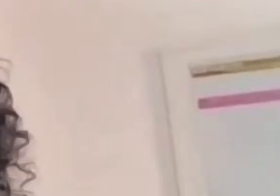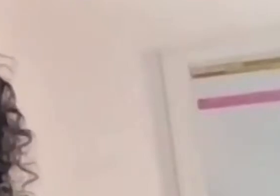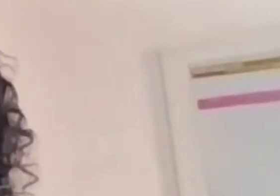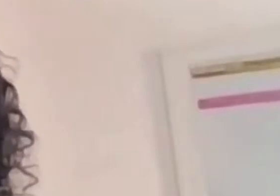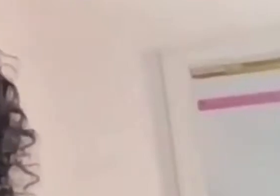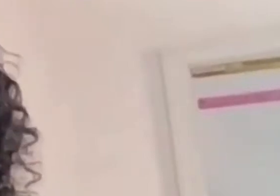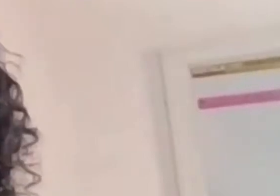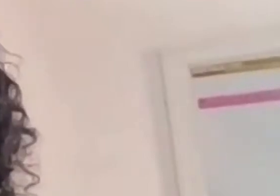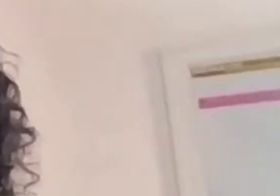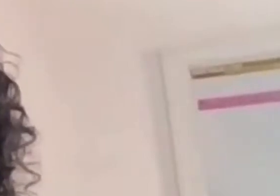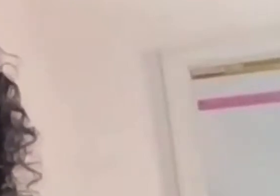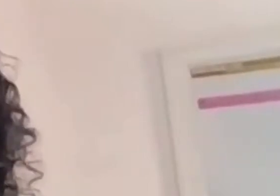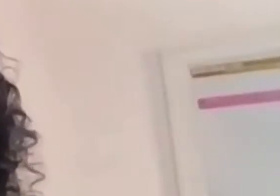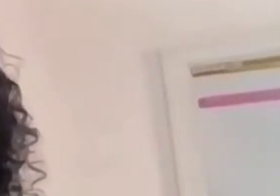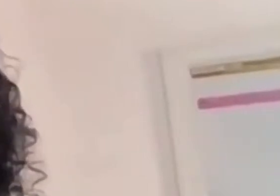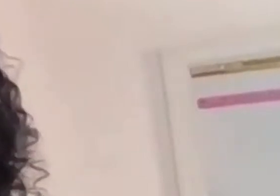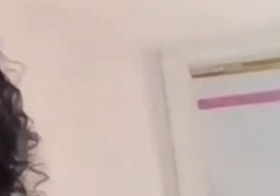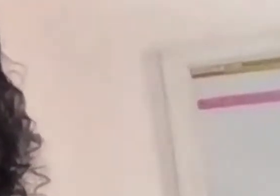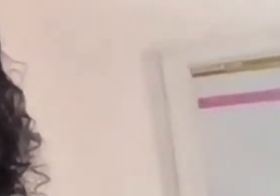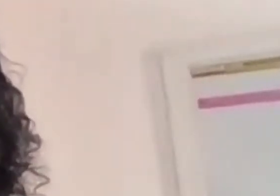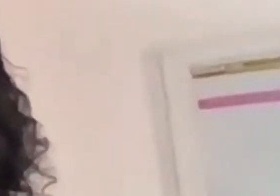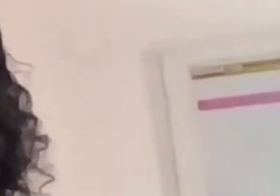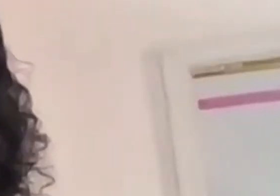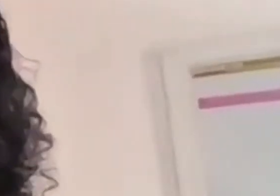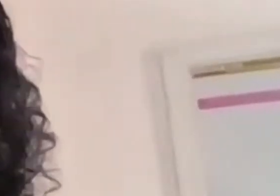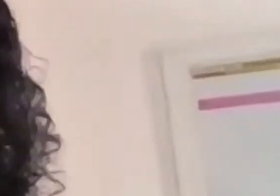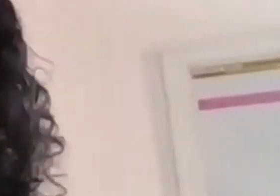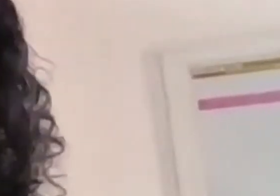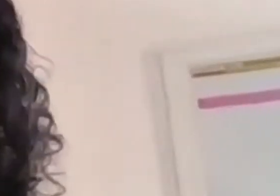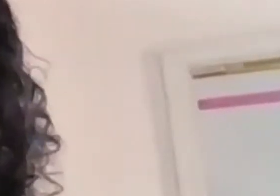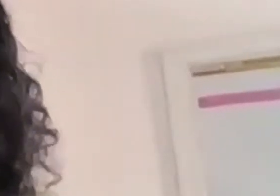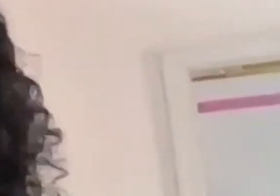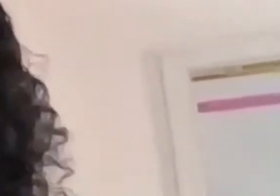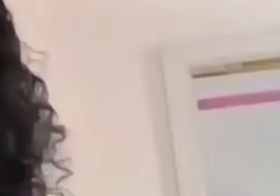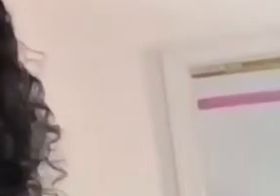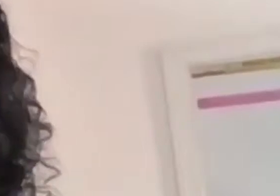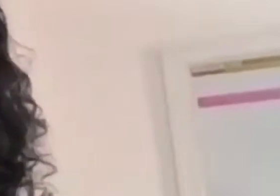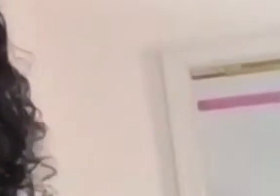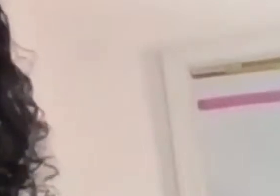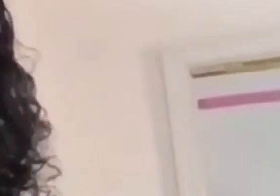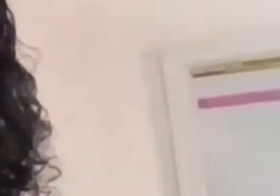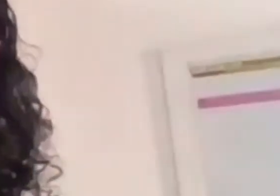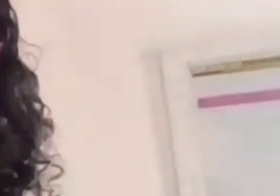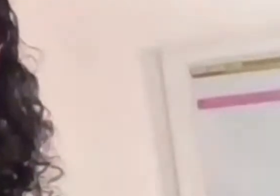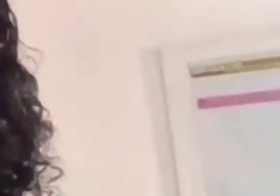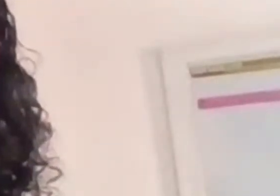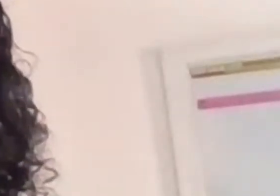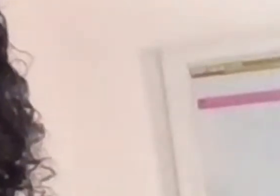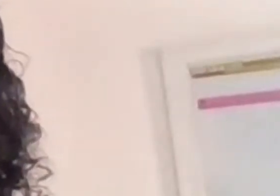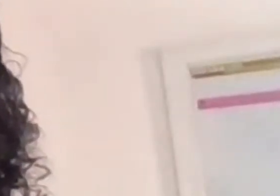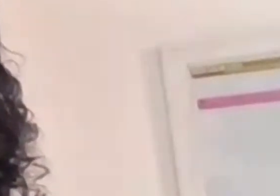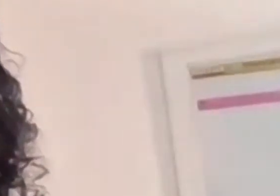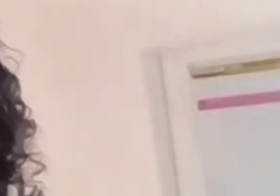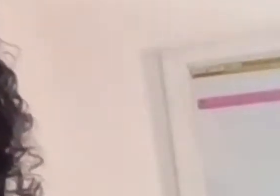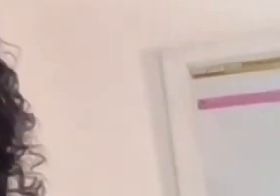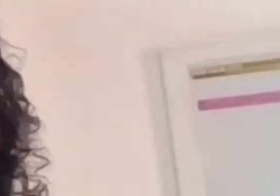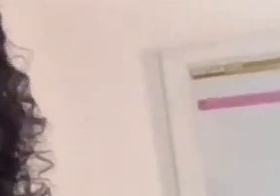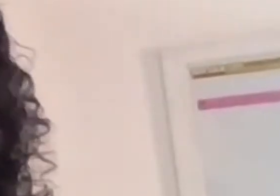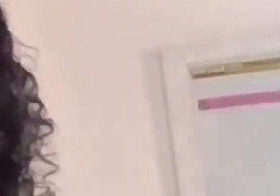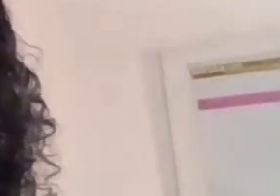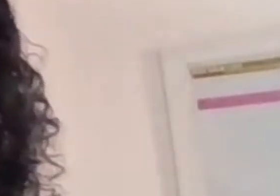mask along with something like a face shield as well. And that's what I wanted to add on. And I'm just going to hand over to